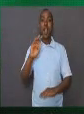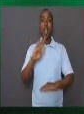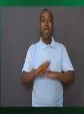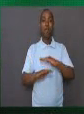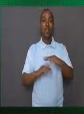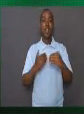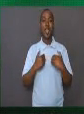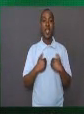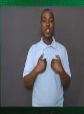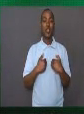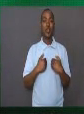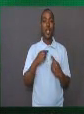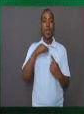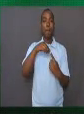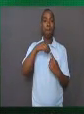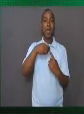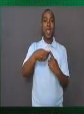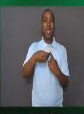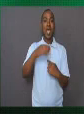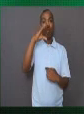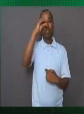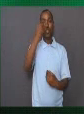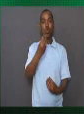Bananas are eaten by humans.